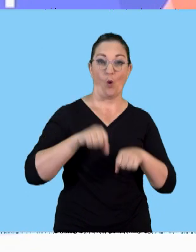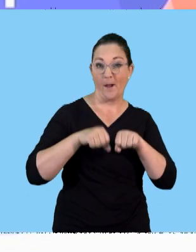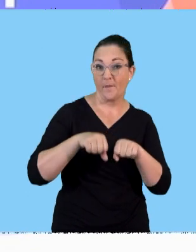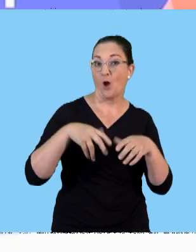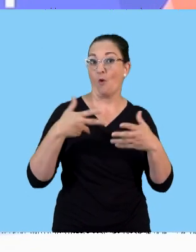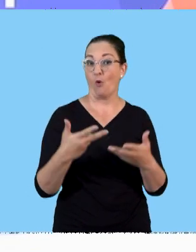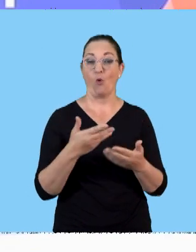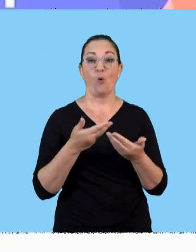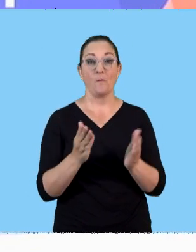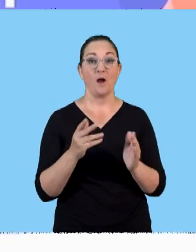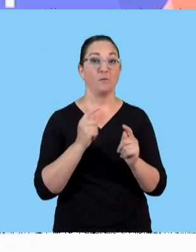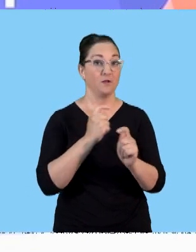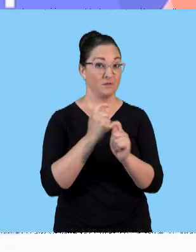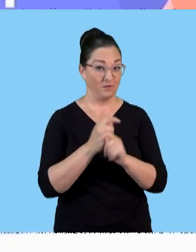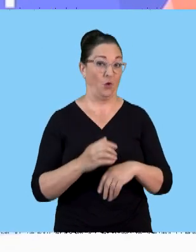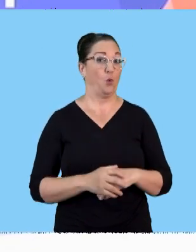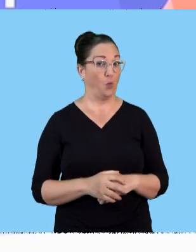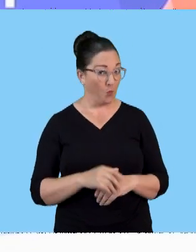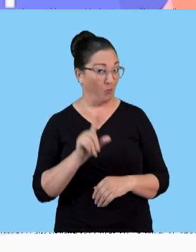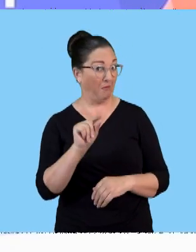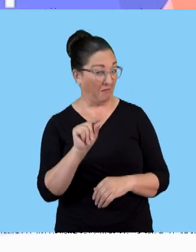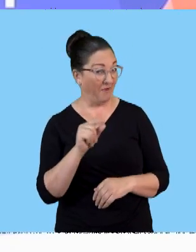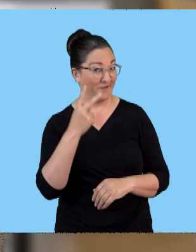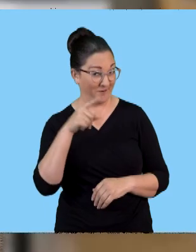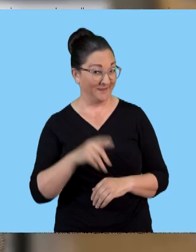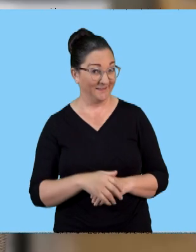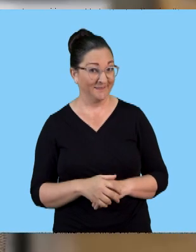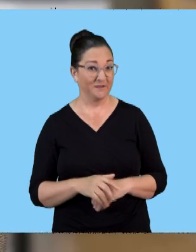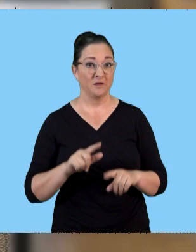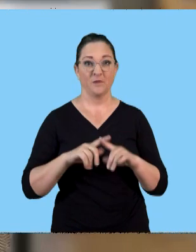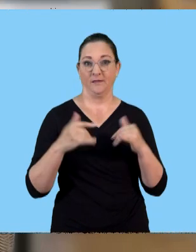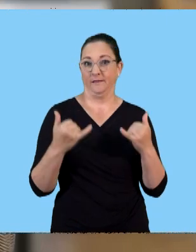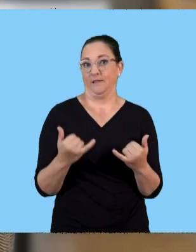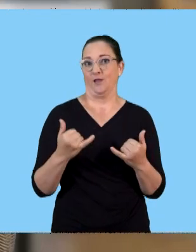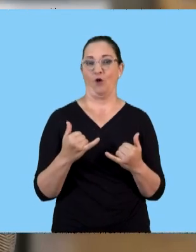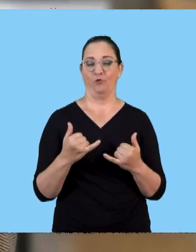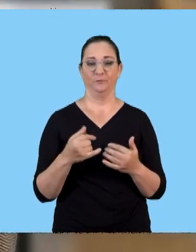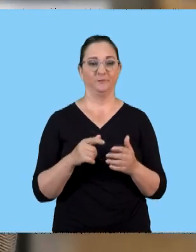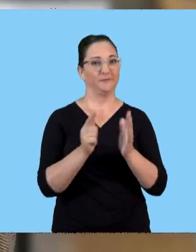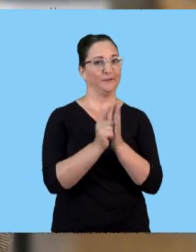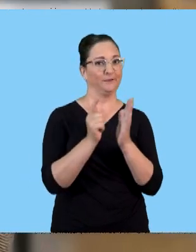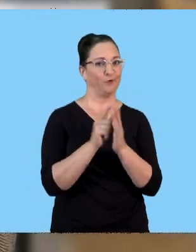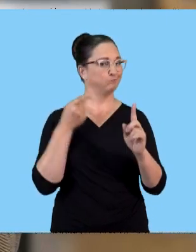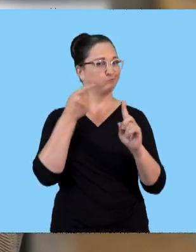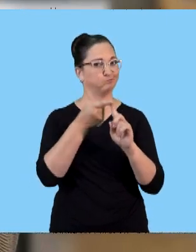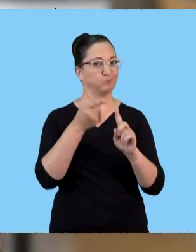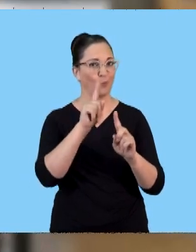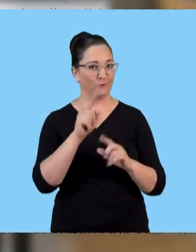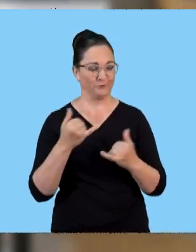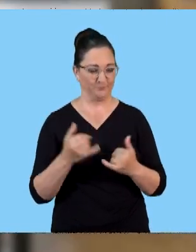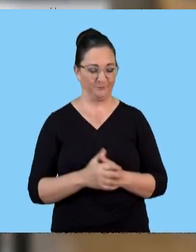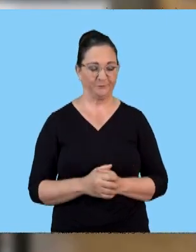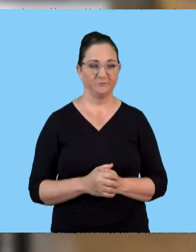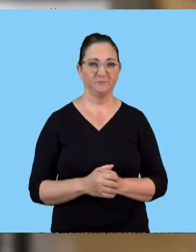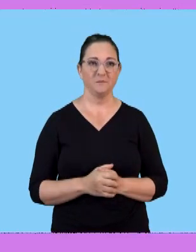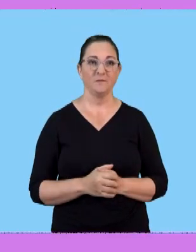or public transportation. Now that's quite interesting, right? Now, what are our lesson objectives? Let us quickly look at our